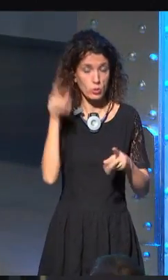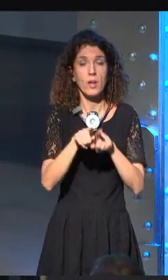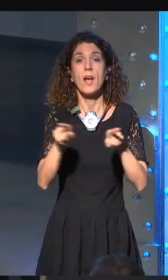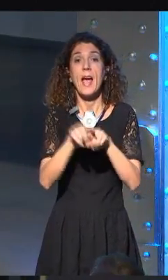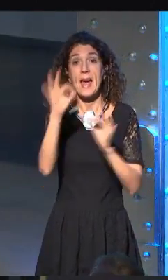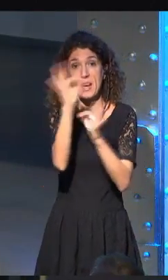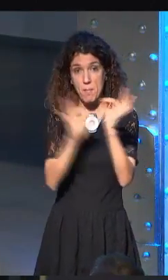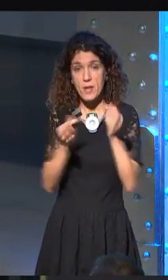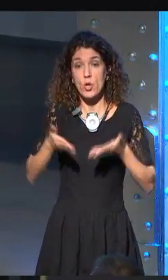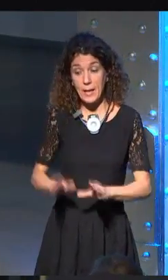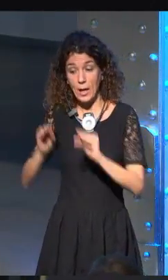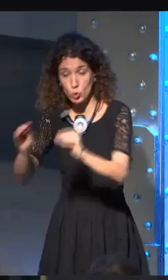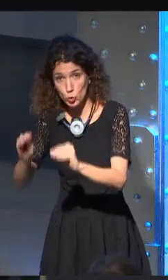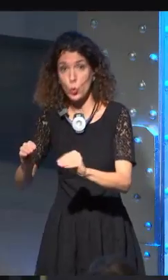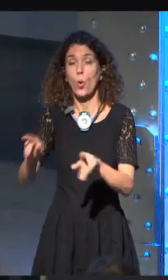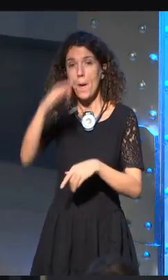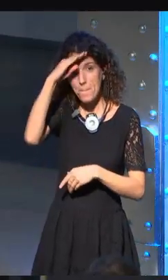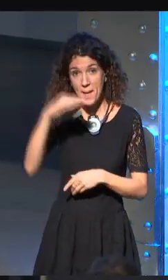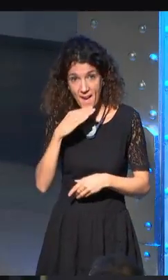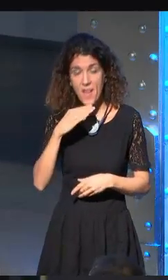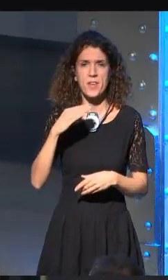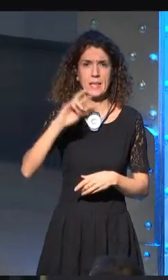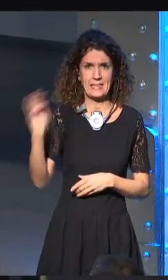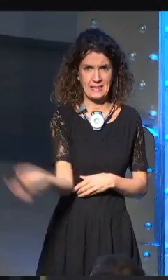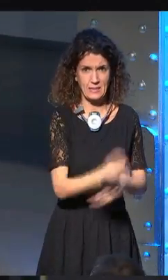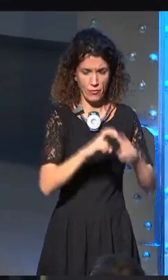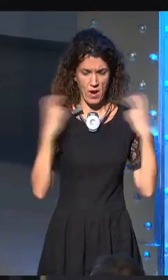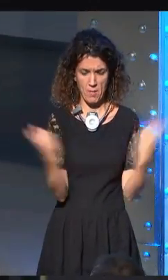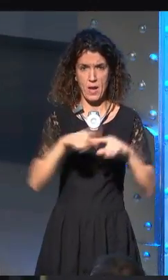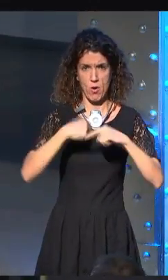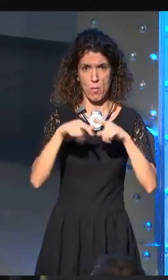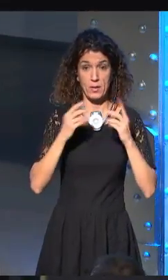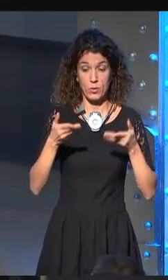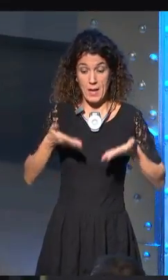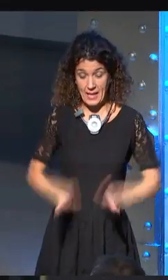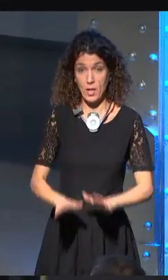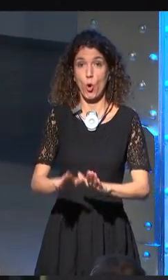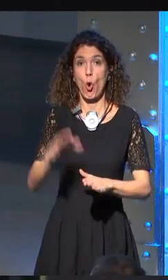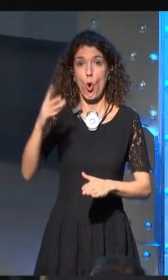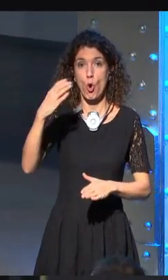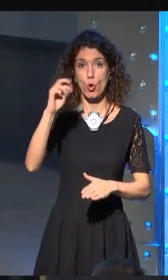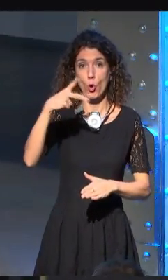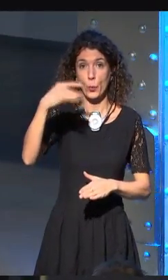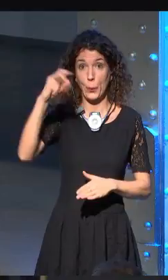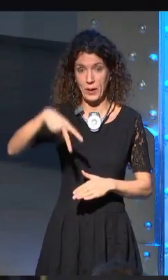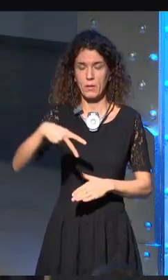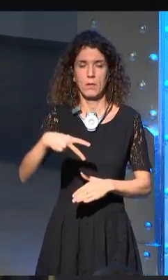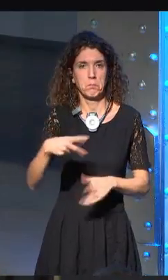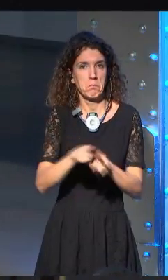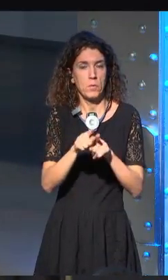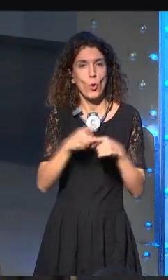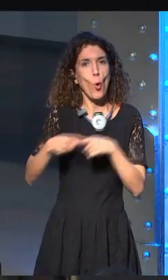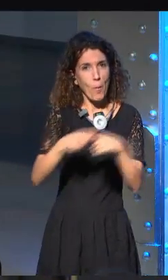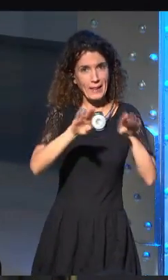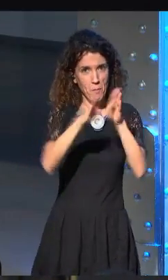daughter, Claudia, our father, Richie, and Amiko's son, Corbin. It's a simple thing, sitting at a table and eating a meal